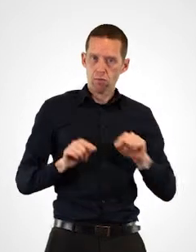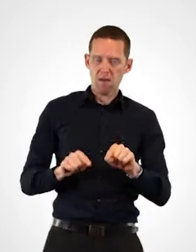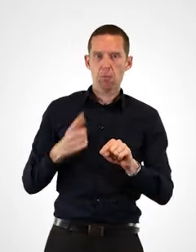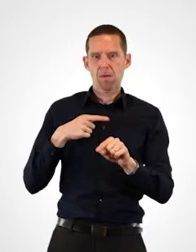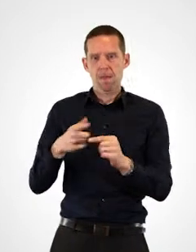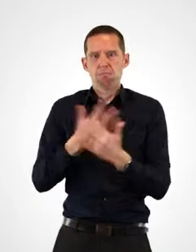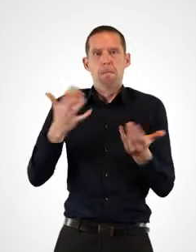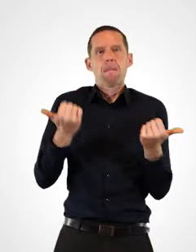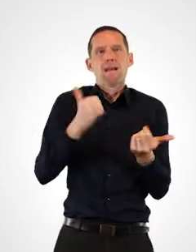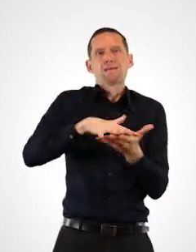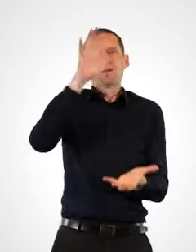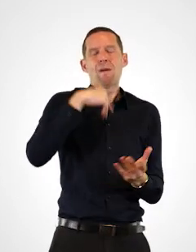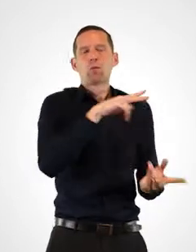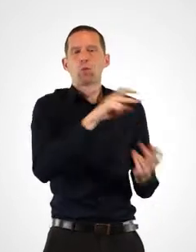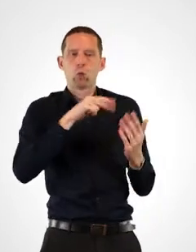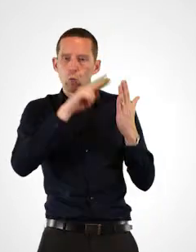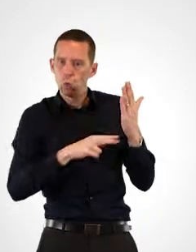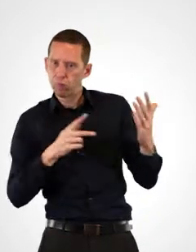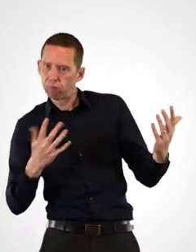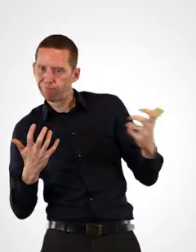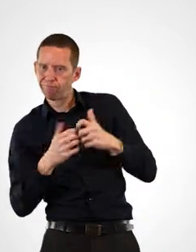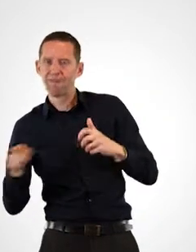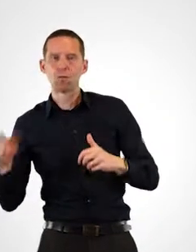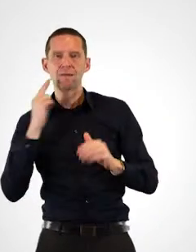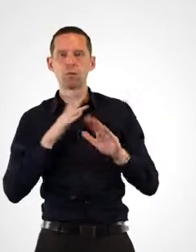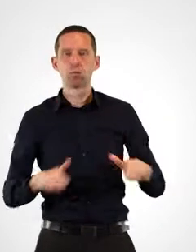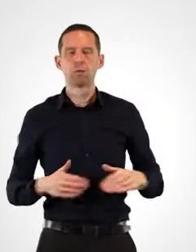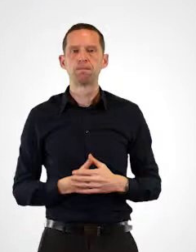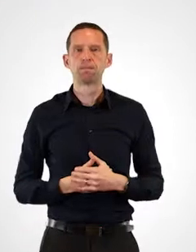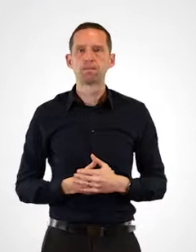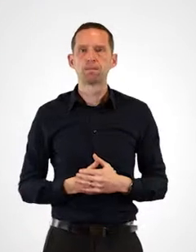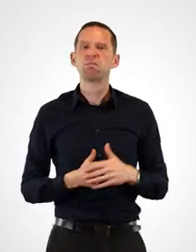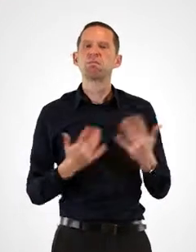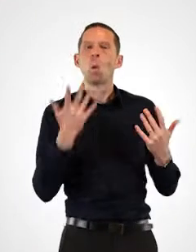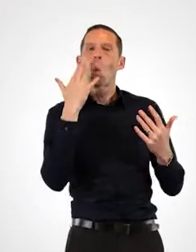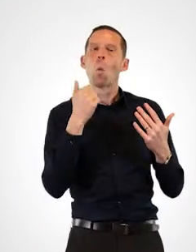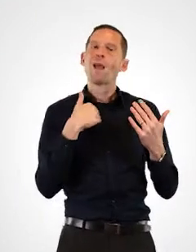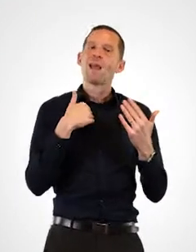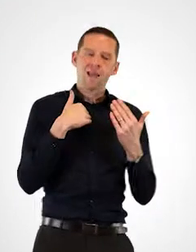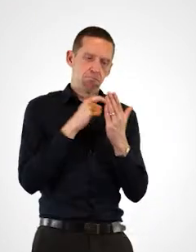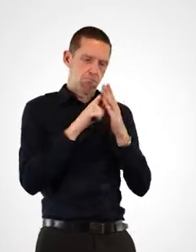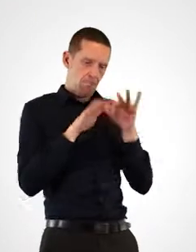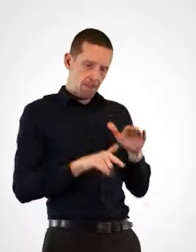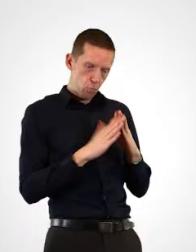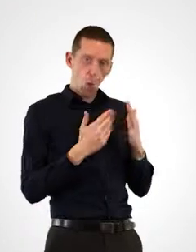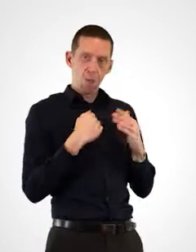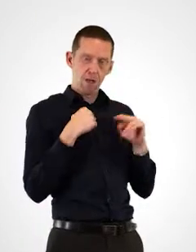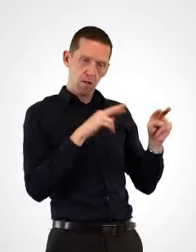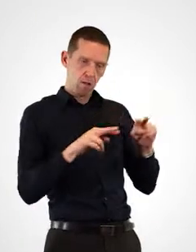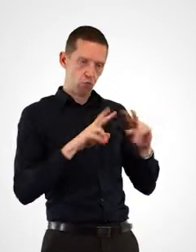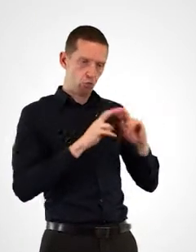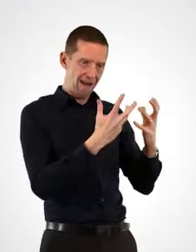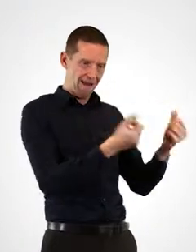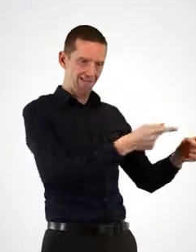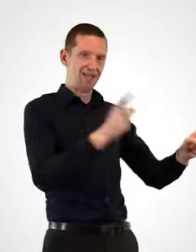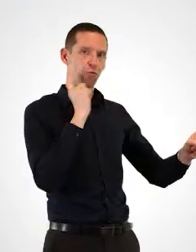hugely researched. And one of the things that we looked at when we were writing this book is we looked at the research not only on hearing children, but